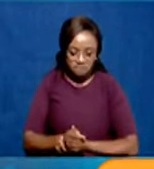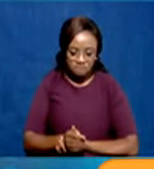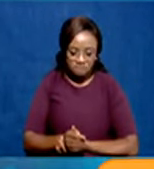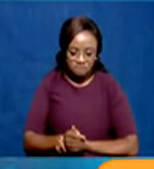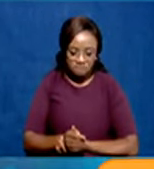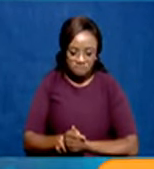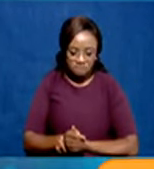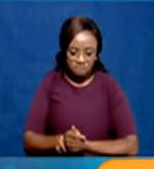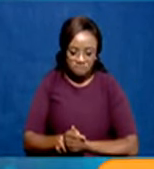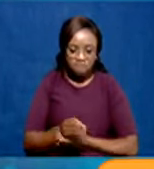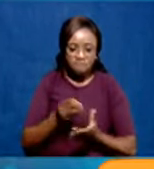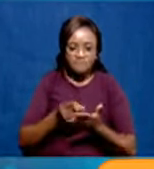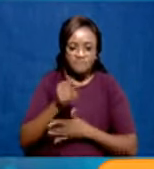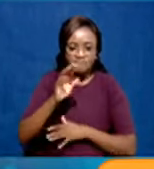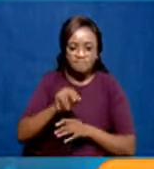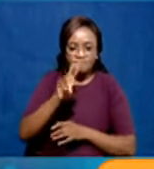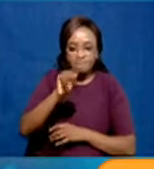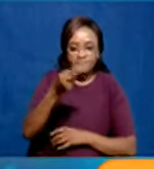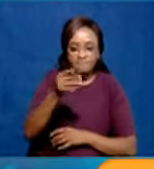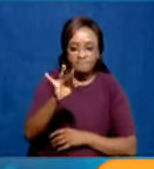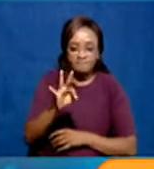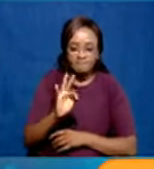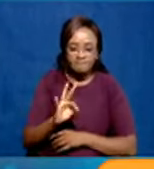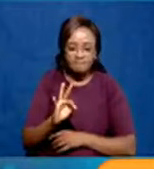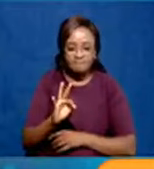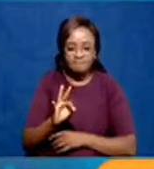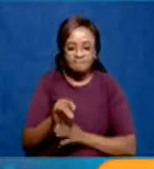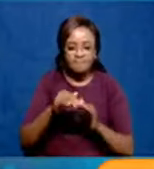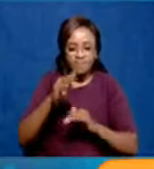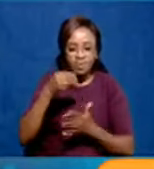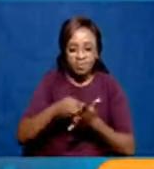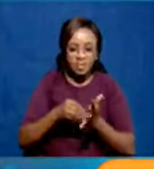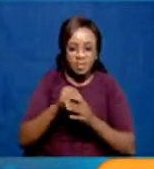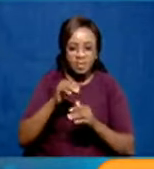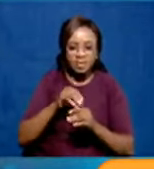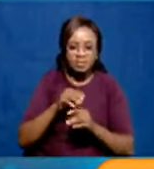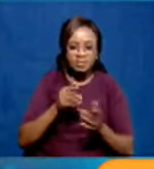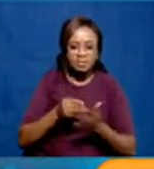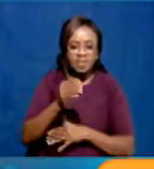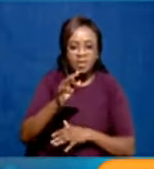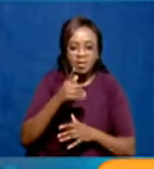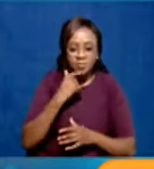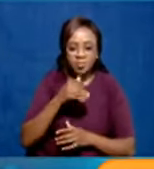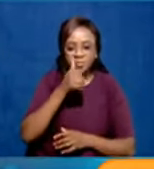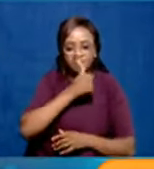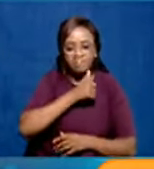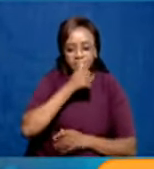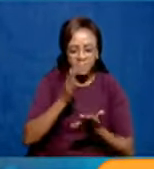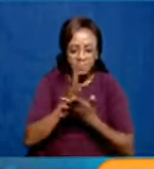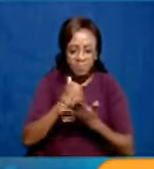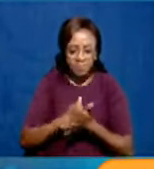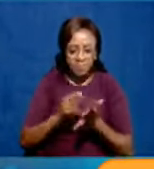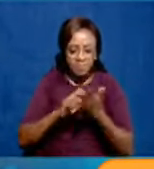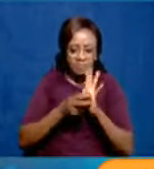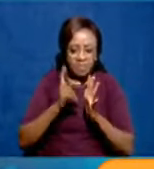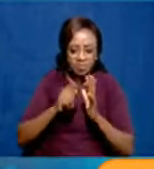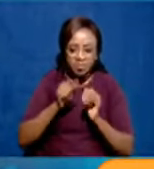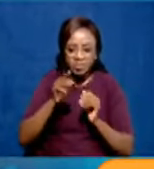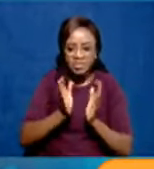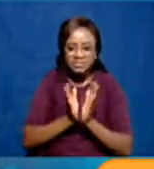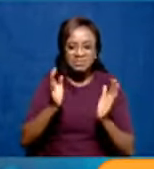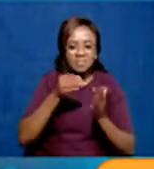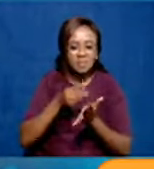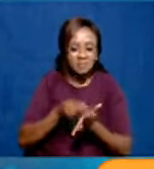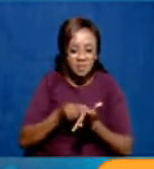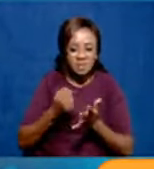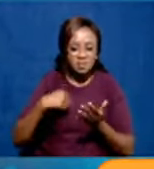NHIF. Most of the payment went to the private sector, meaning that this is public money